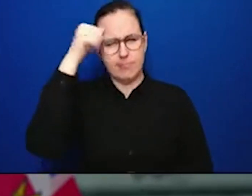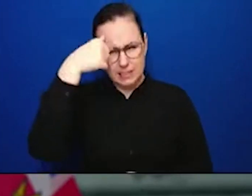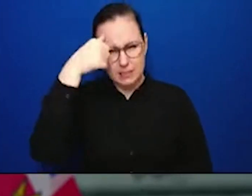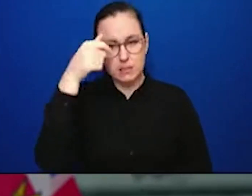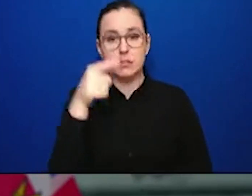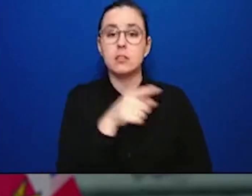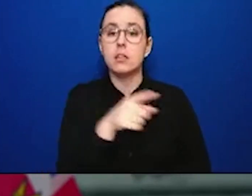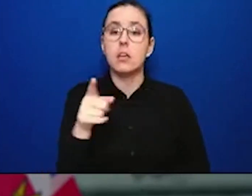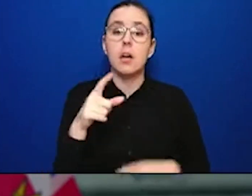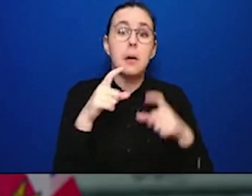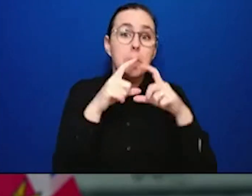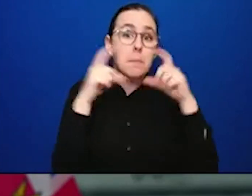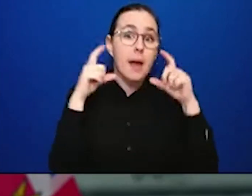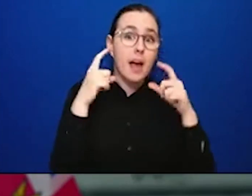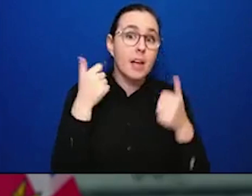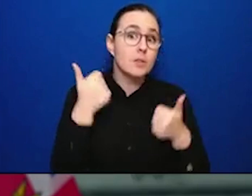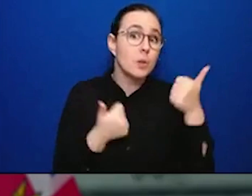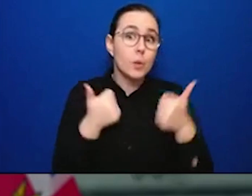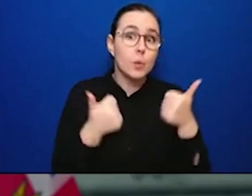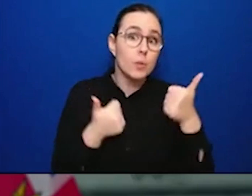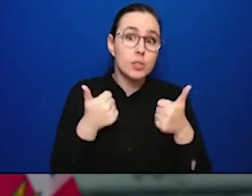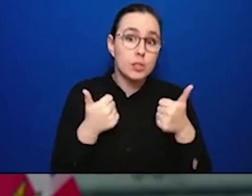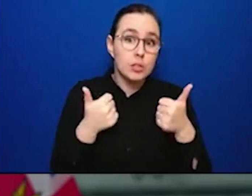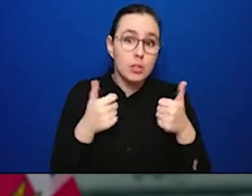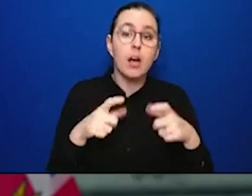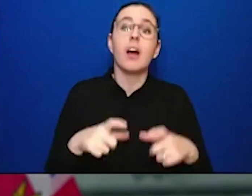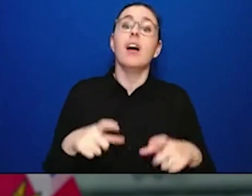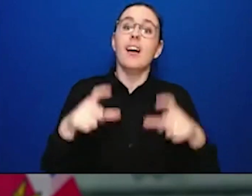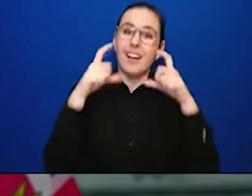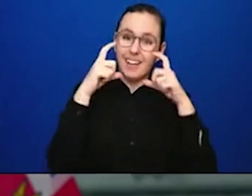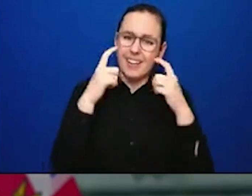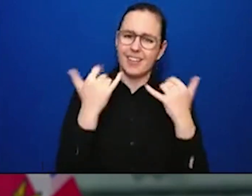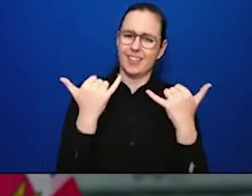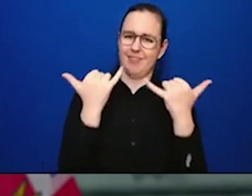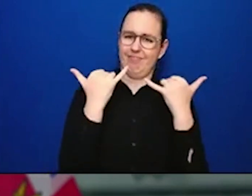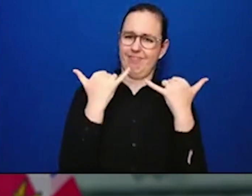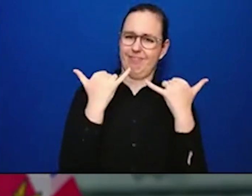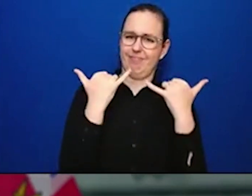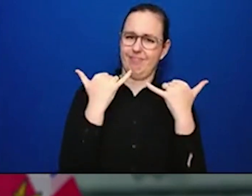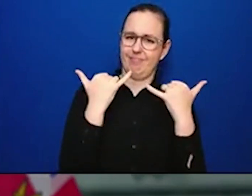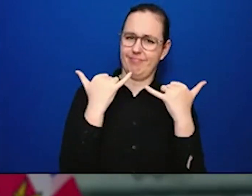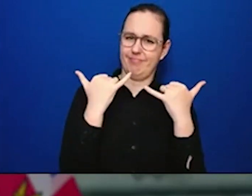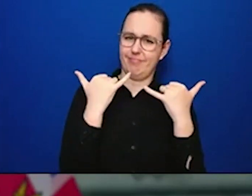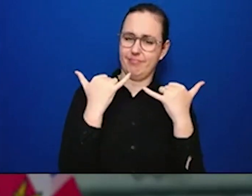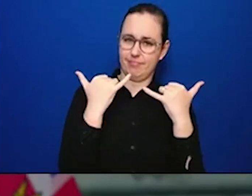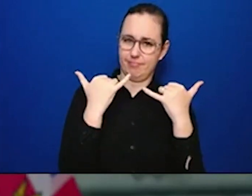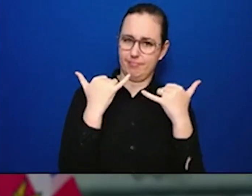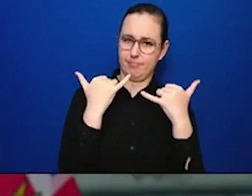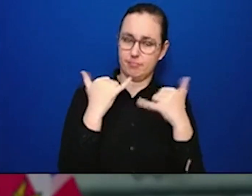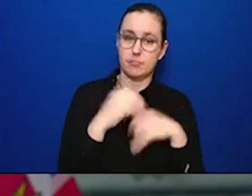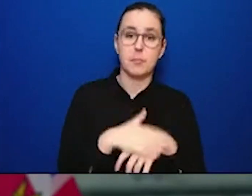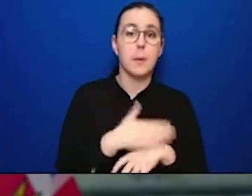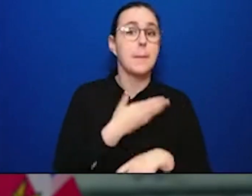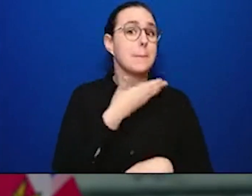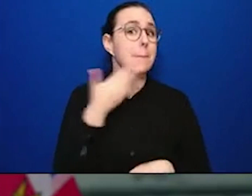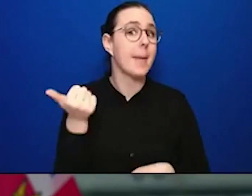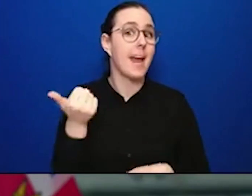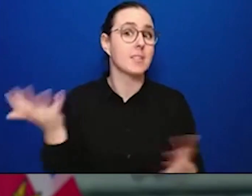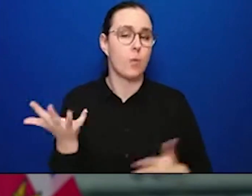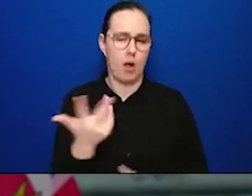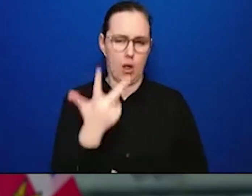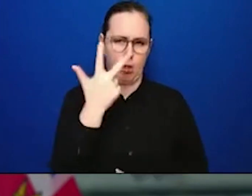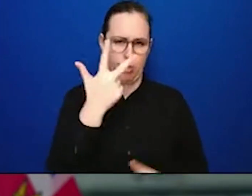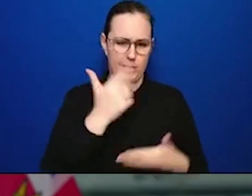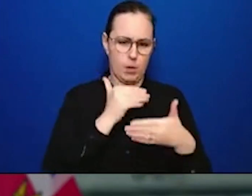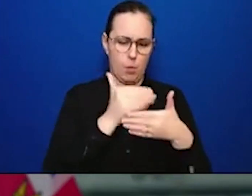wear properly and consistently. And a good fitting mask with 3 layers is equally